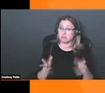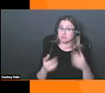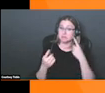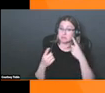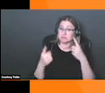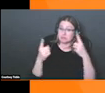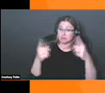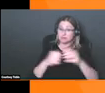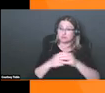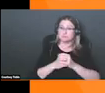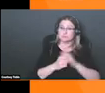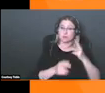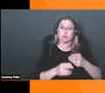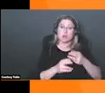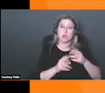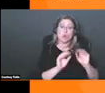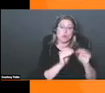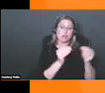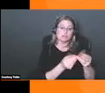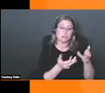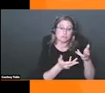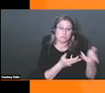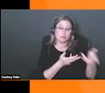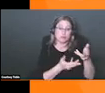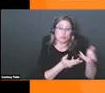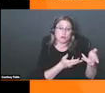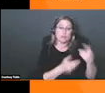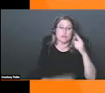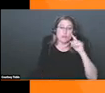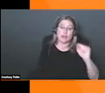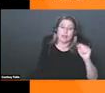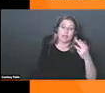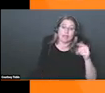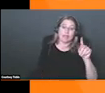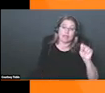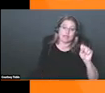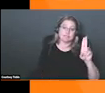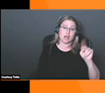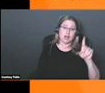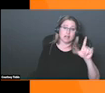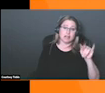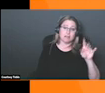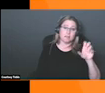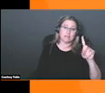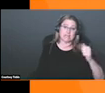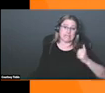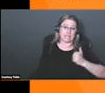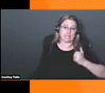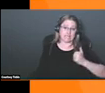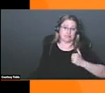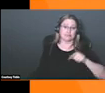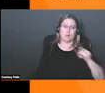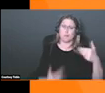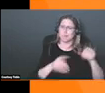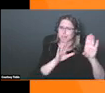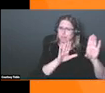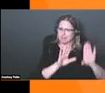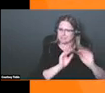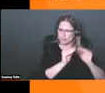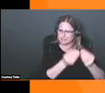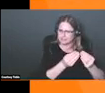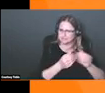an organization called Ducks Unlimited Canada, great organization, Wetland Habitat Conservation, where we looked at